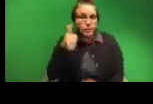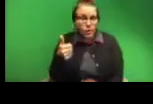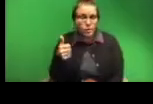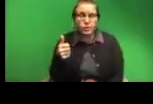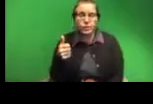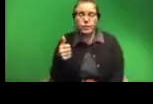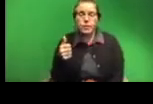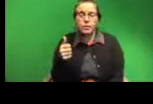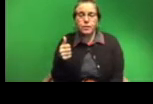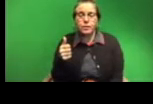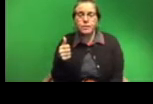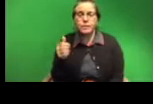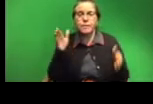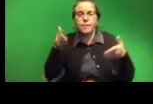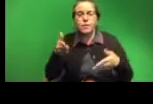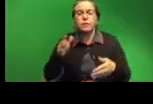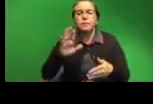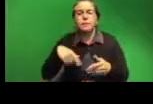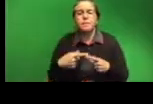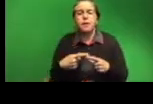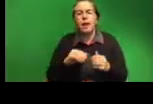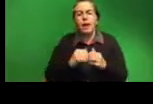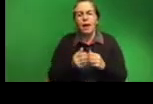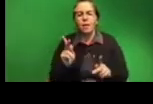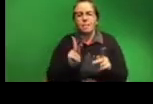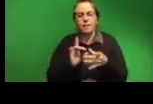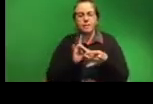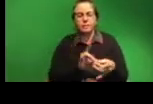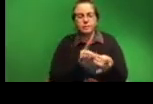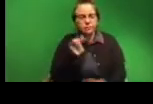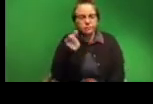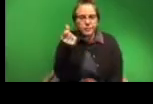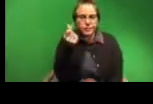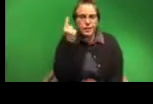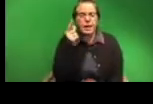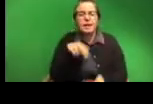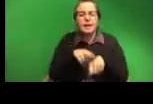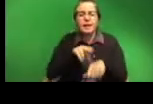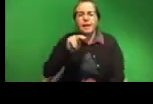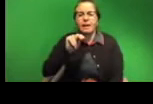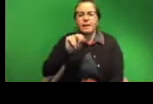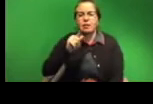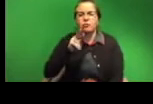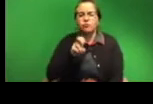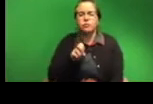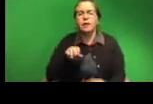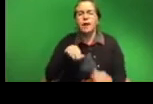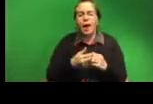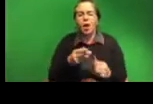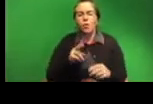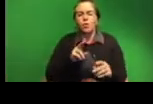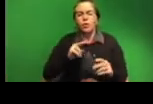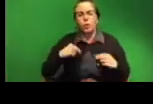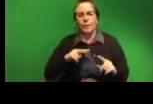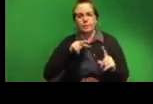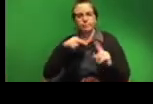doing all about how people relate and understand nature. So it's really more about how humans perceive nature.